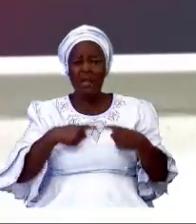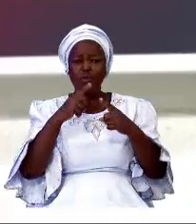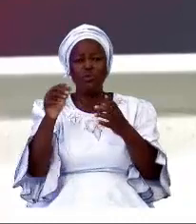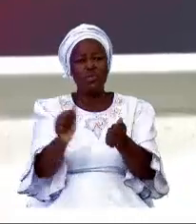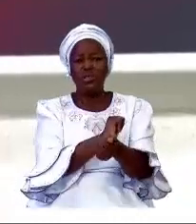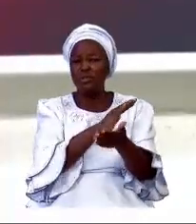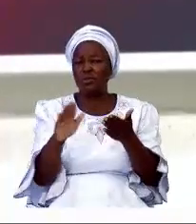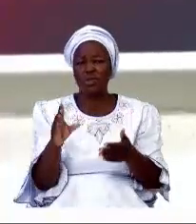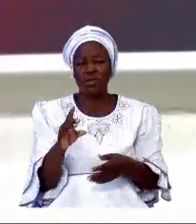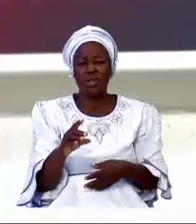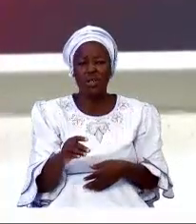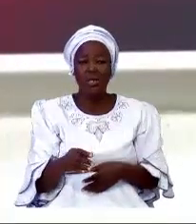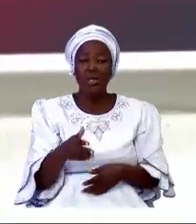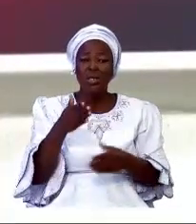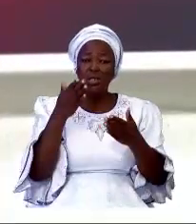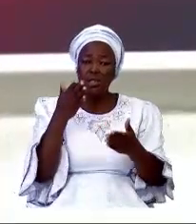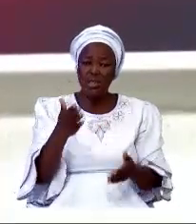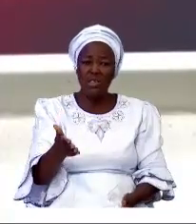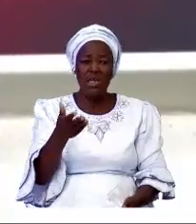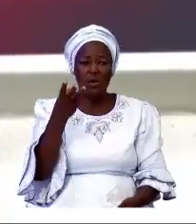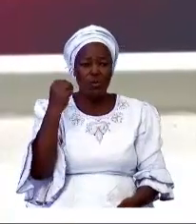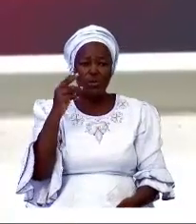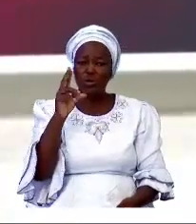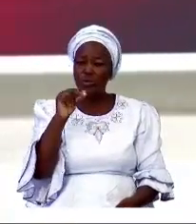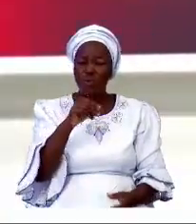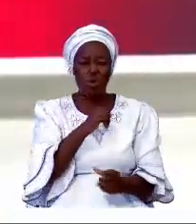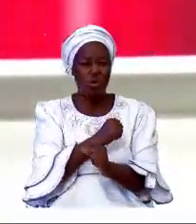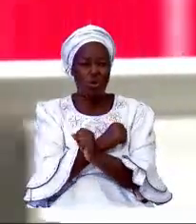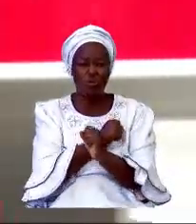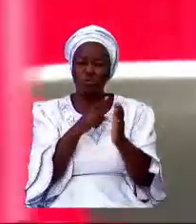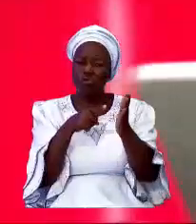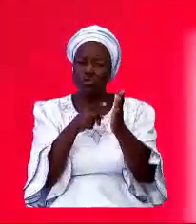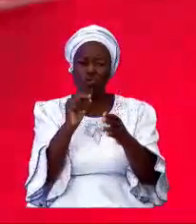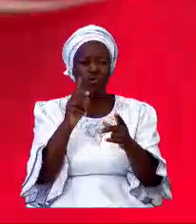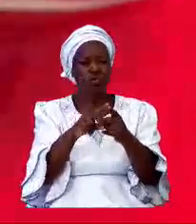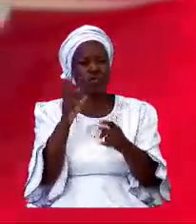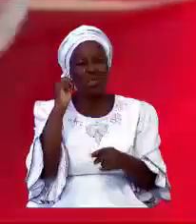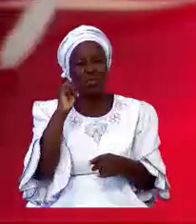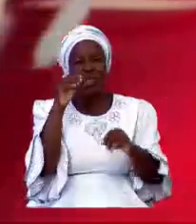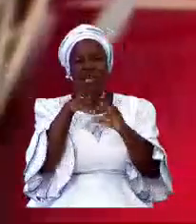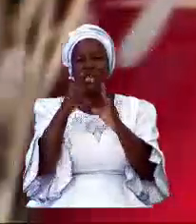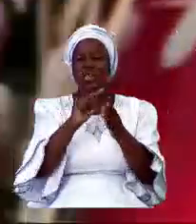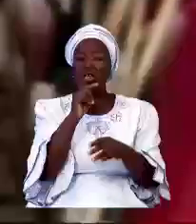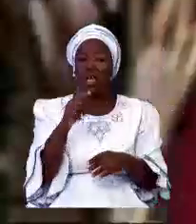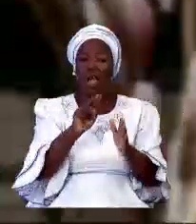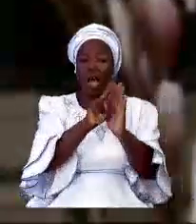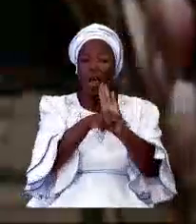they seek my life to destroy. There was no love shown unto him.